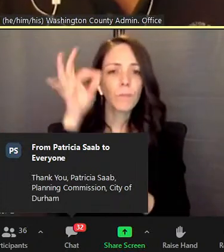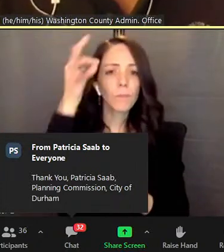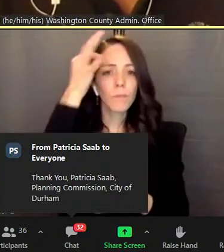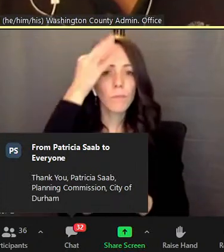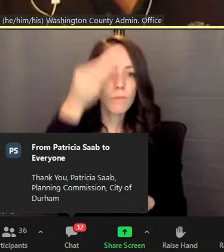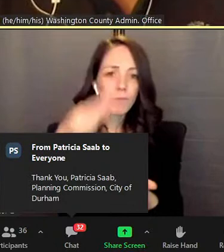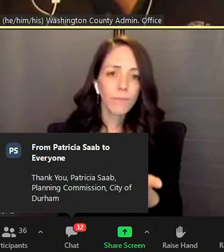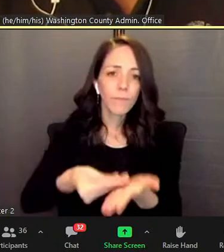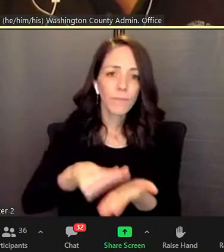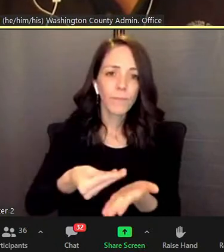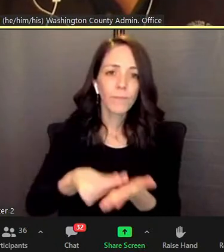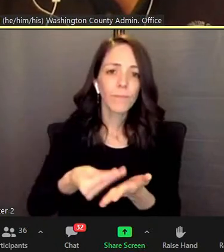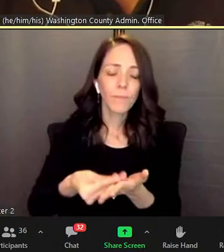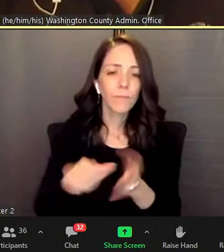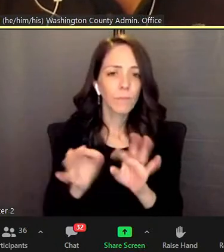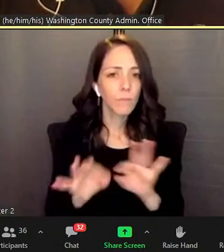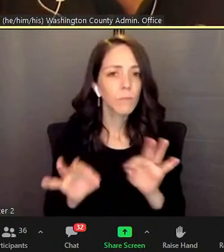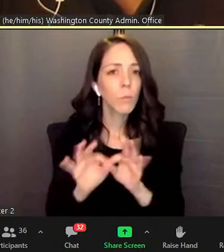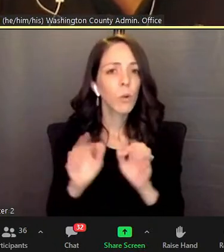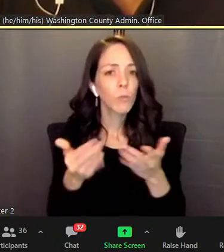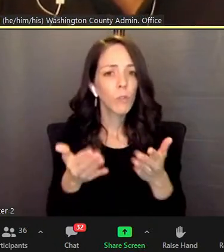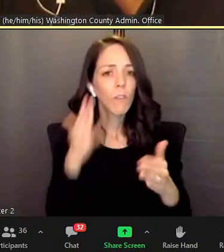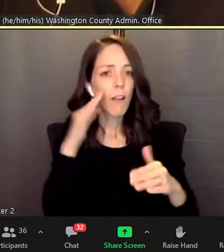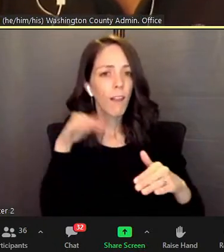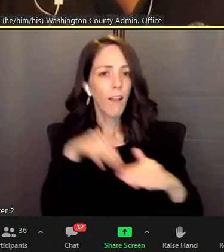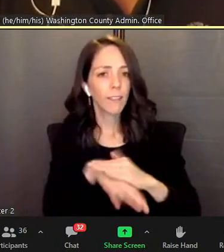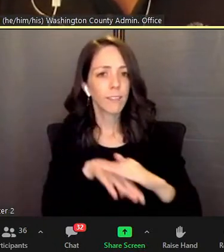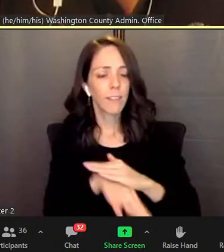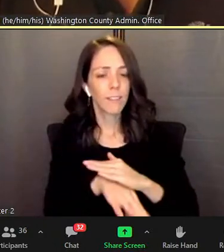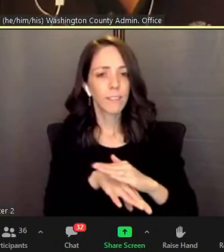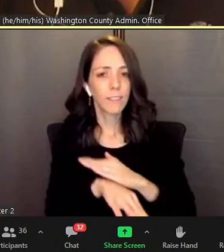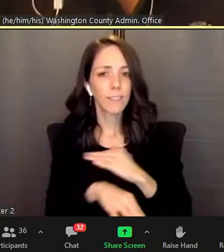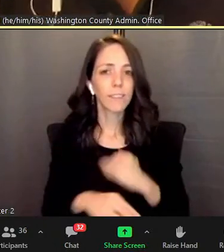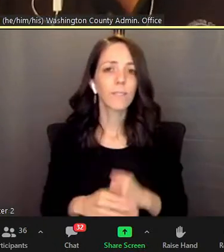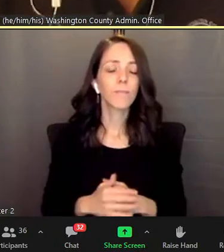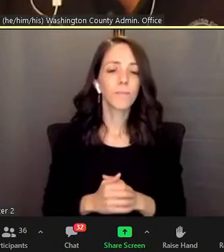that you do as a board of county commissioners. So we as a board,